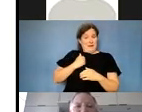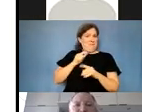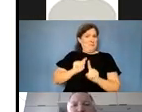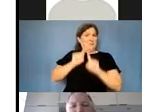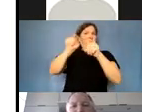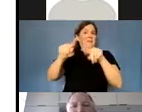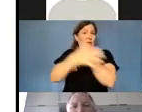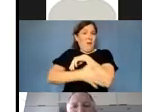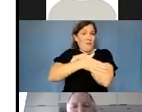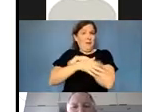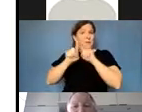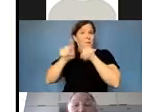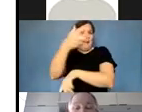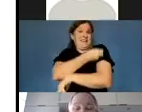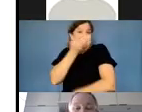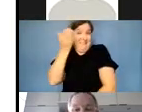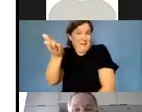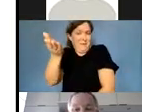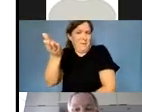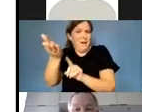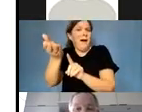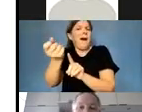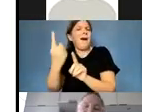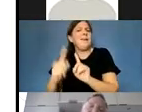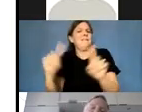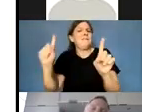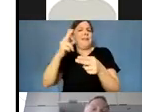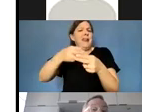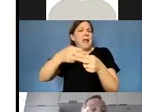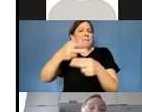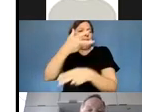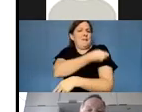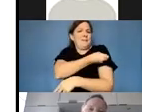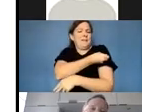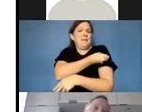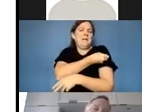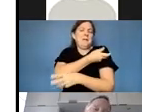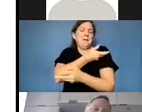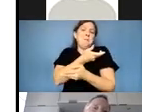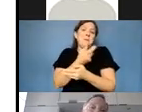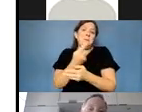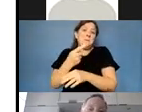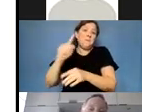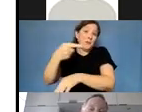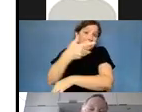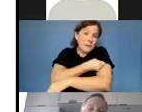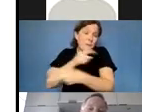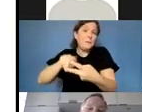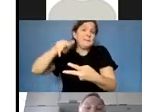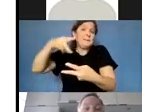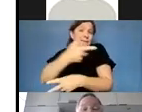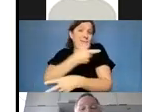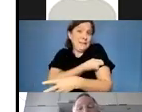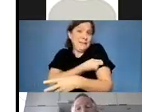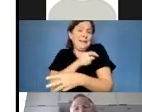if you receive 2 doses of vaccine not approved for use in Canada, or 1 or 2, I'm sorry, if you receive 1 or 2 doses of vaccine,